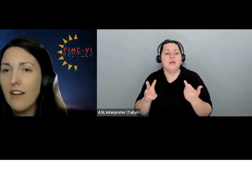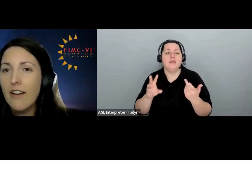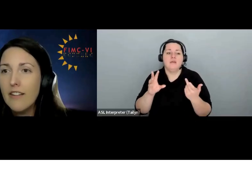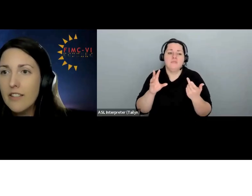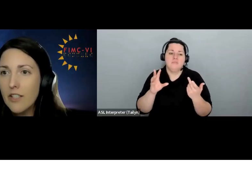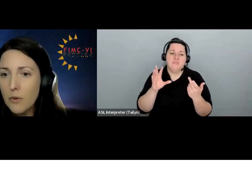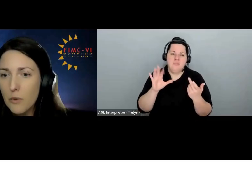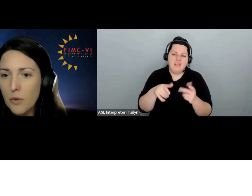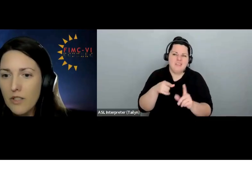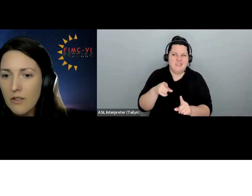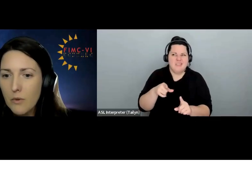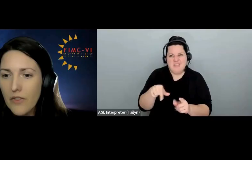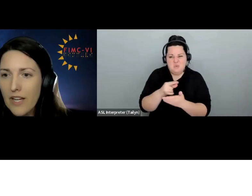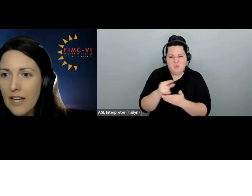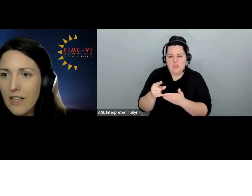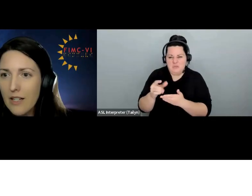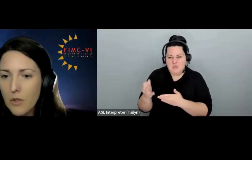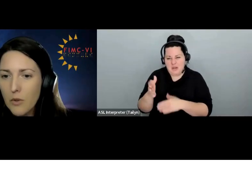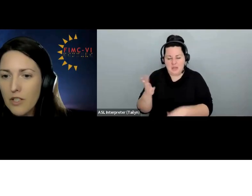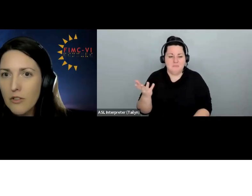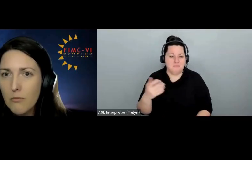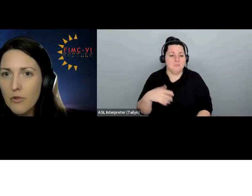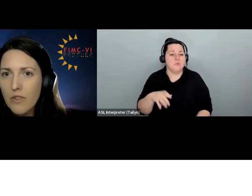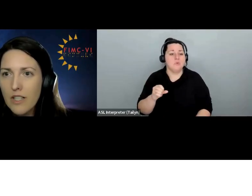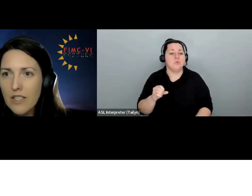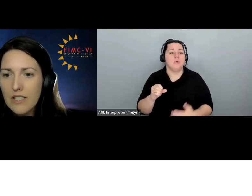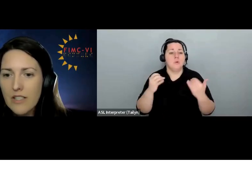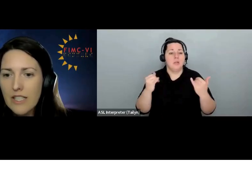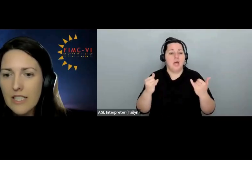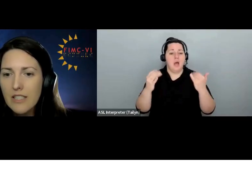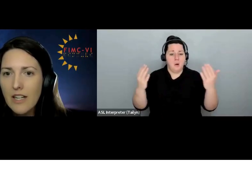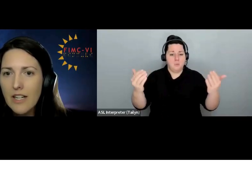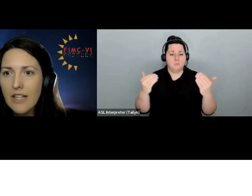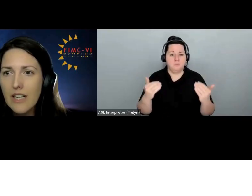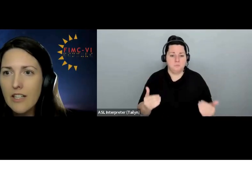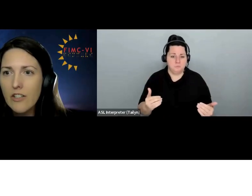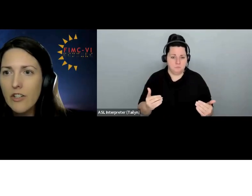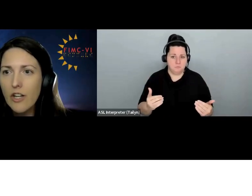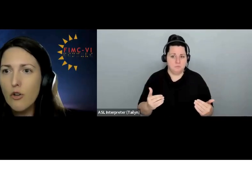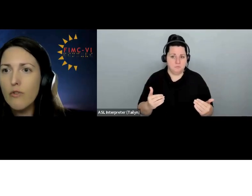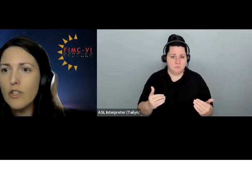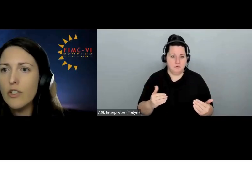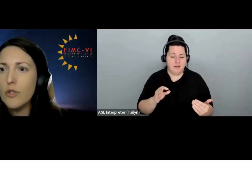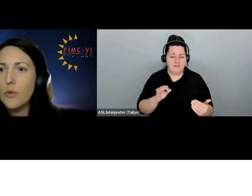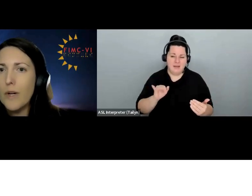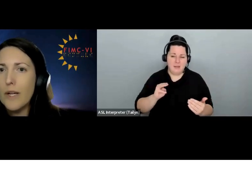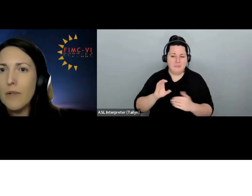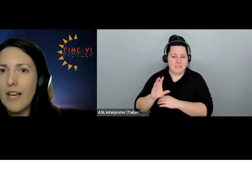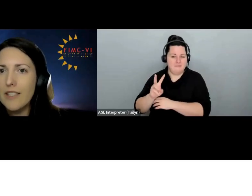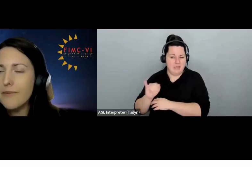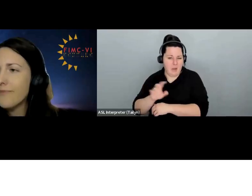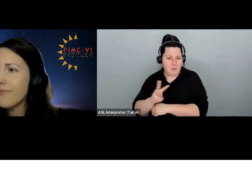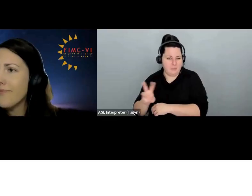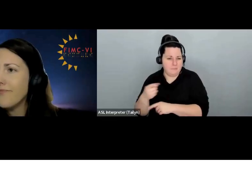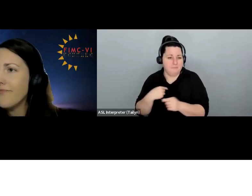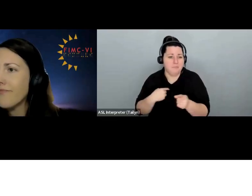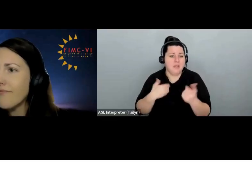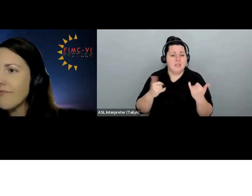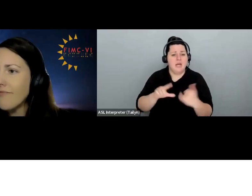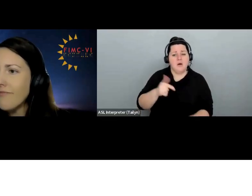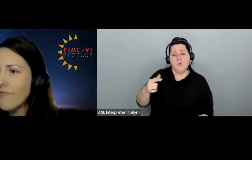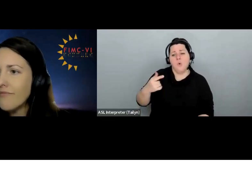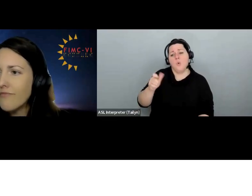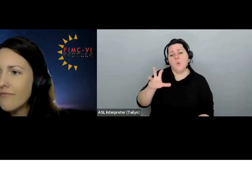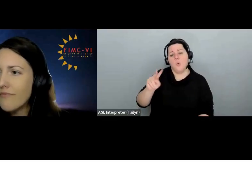that. So with that, I'm going to move on to the next slide and turn it over to Gwen Black.